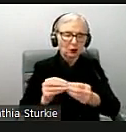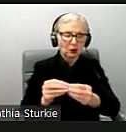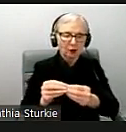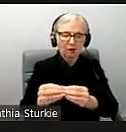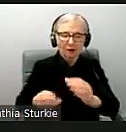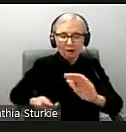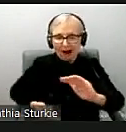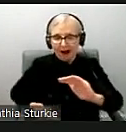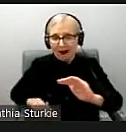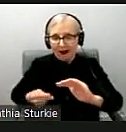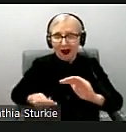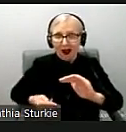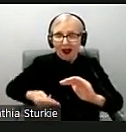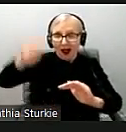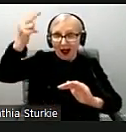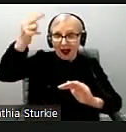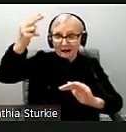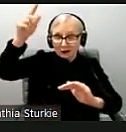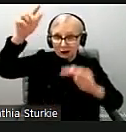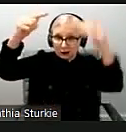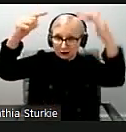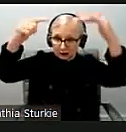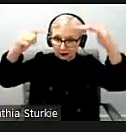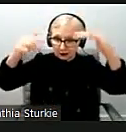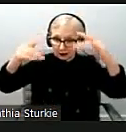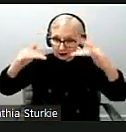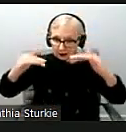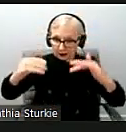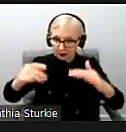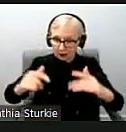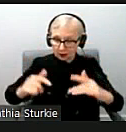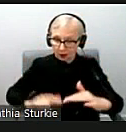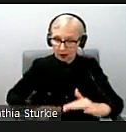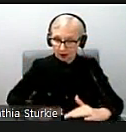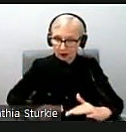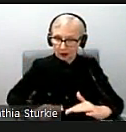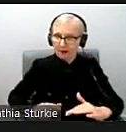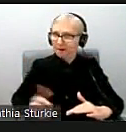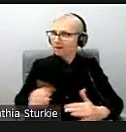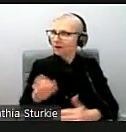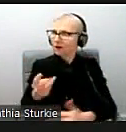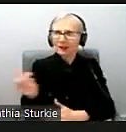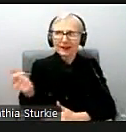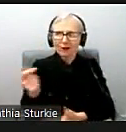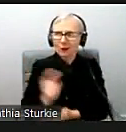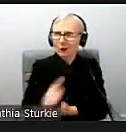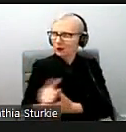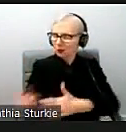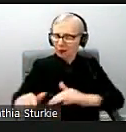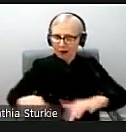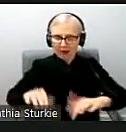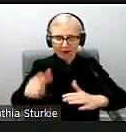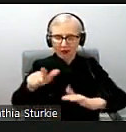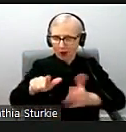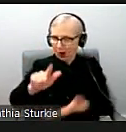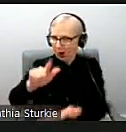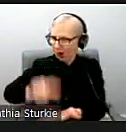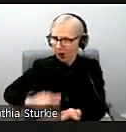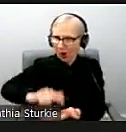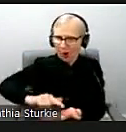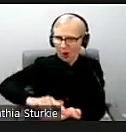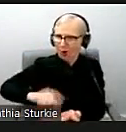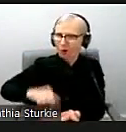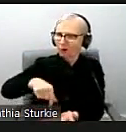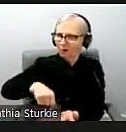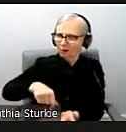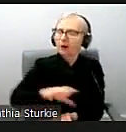to lowest by state across the country. And for many weeks, Colorado was at the very bottom of this scale with some of the lowest rates that were being seen in the